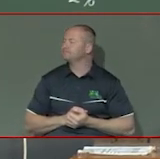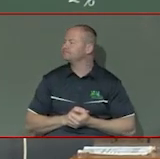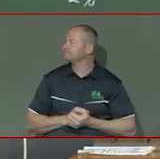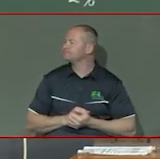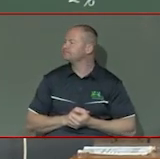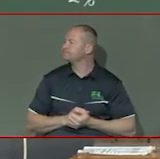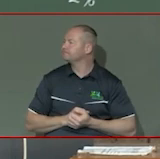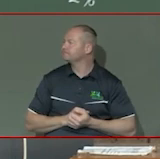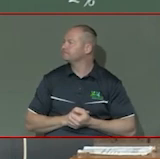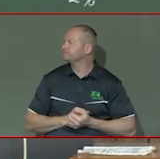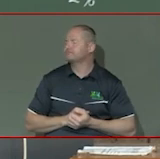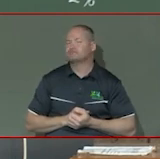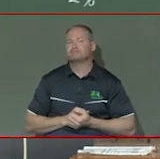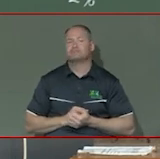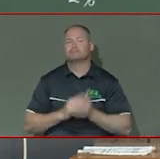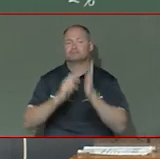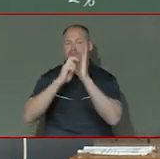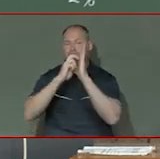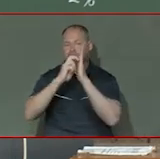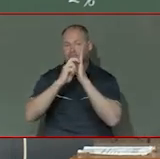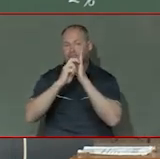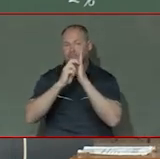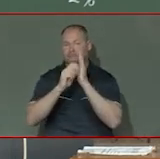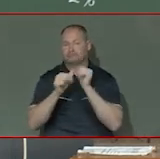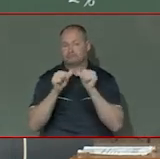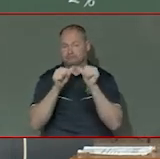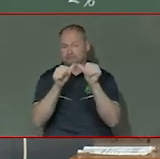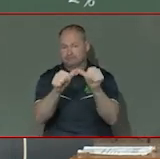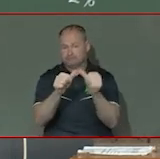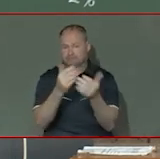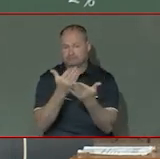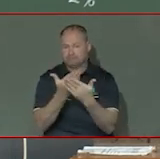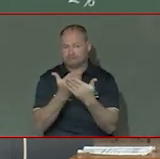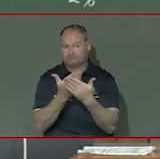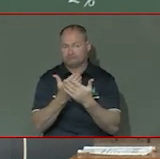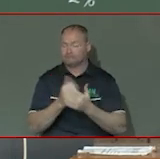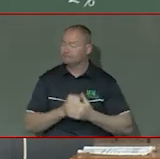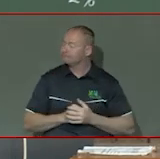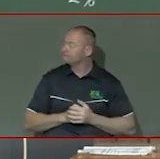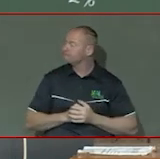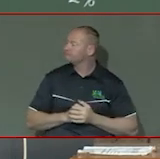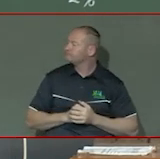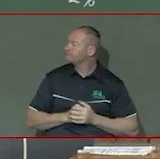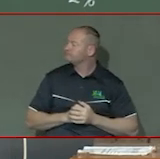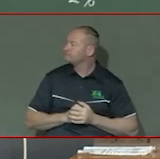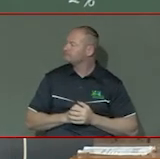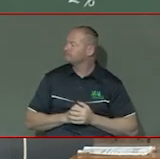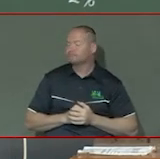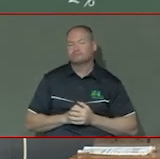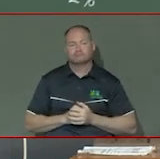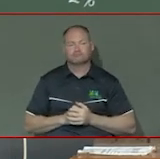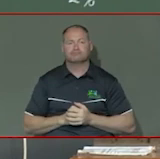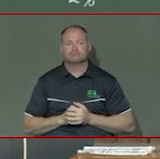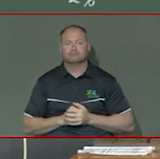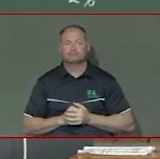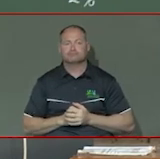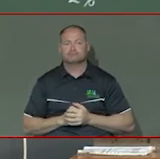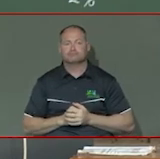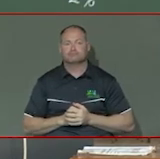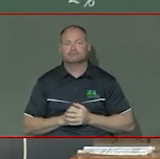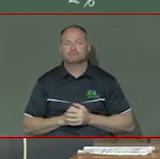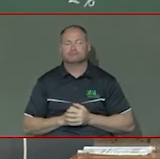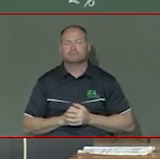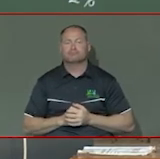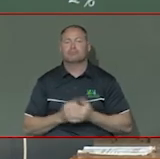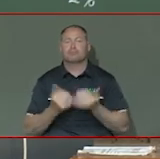We could keep to the rule there. Theta minus 90 degrees. Right, now people take note.